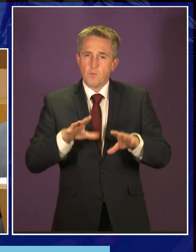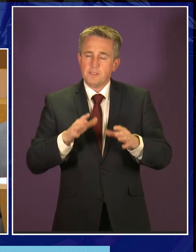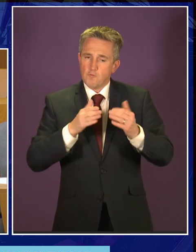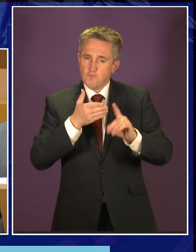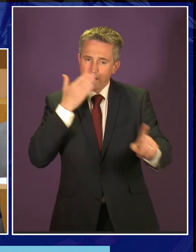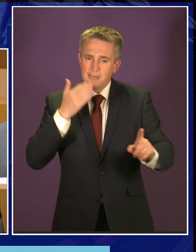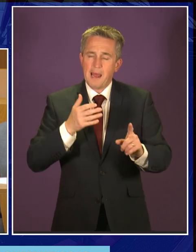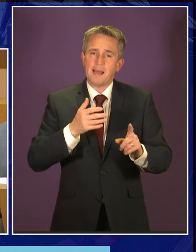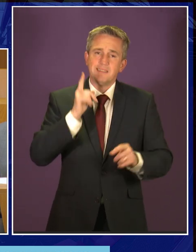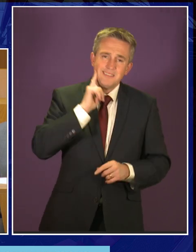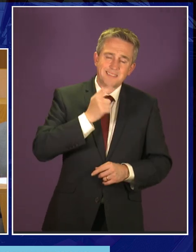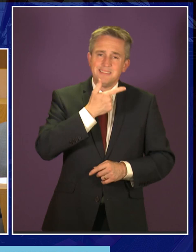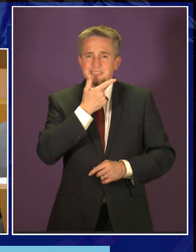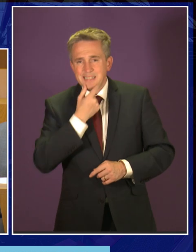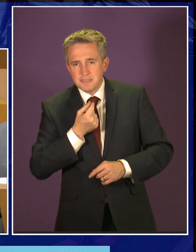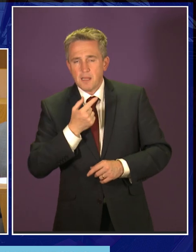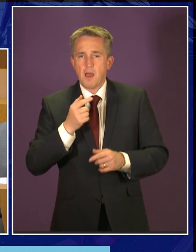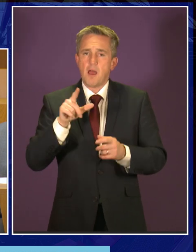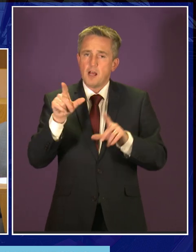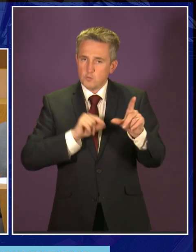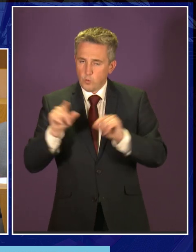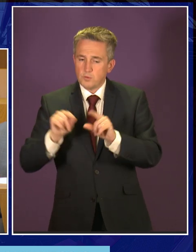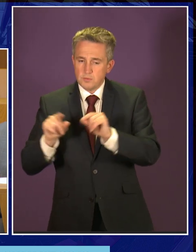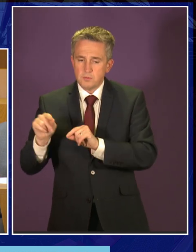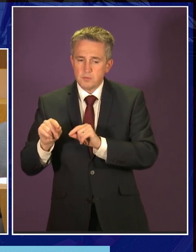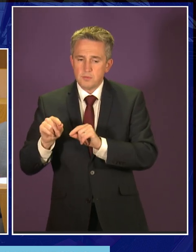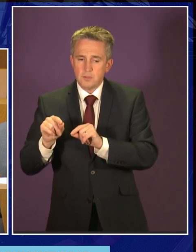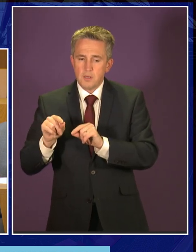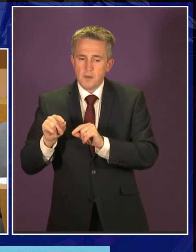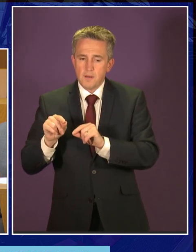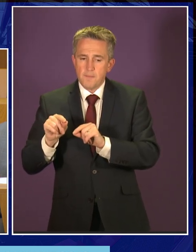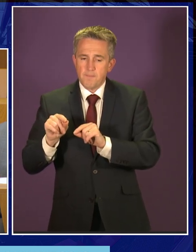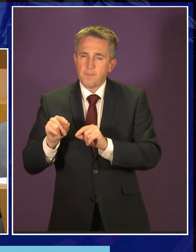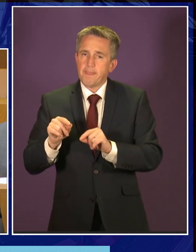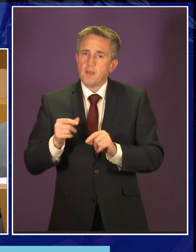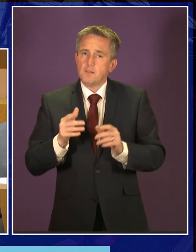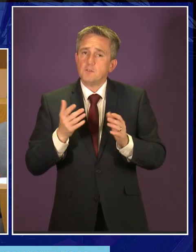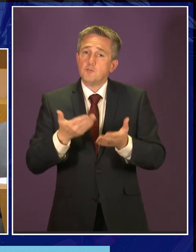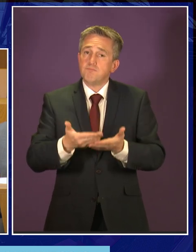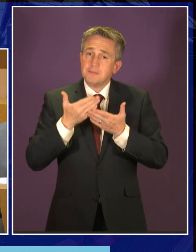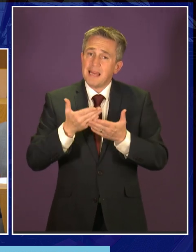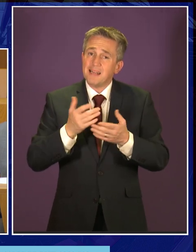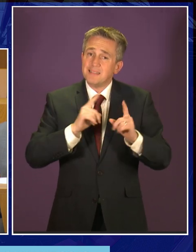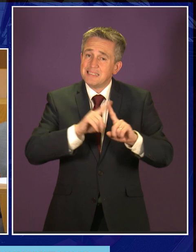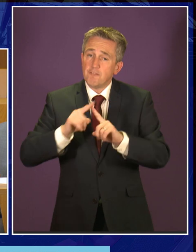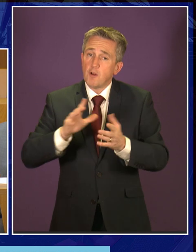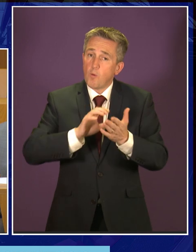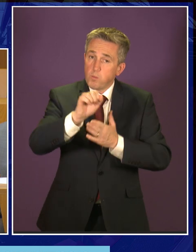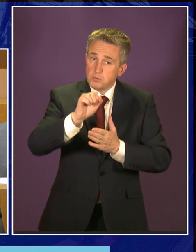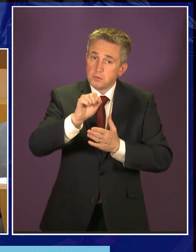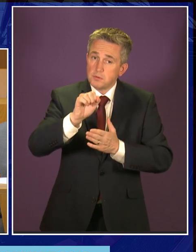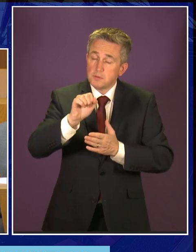gender, race, and reason. In order to protect different cultures, the Korean government will